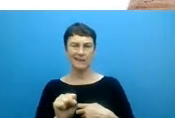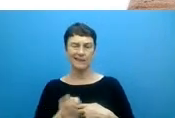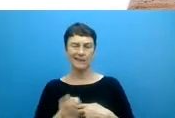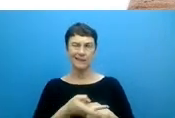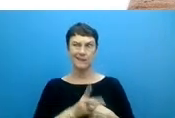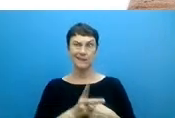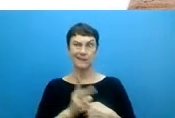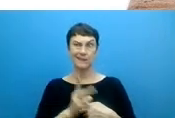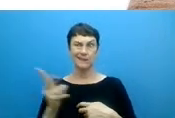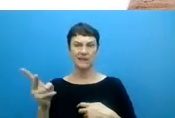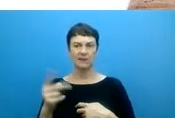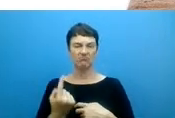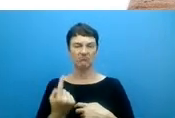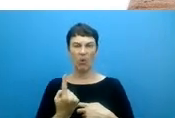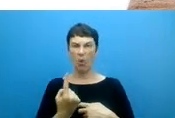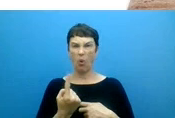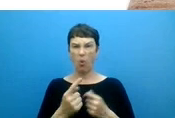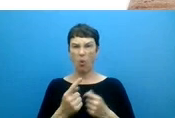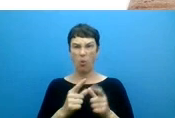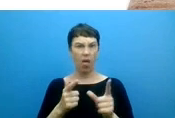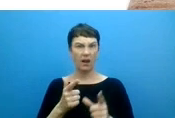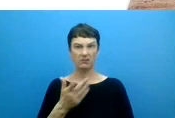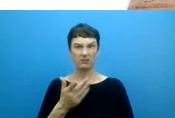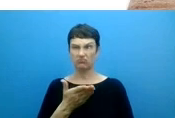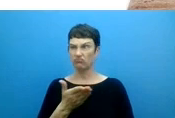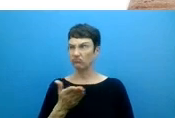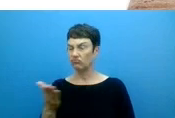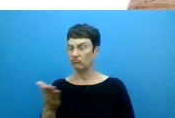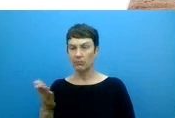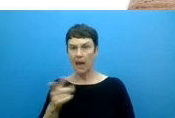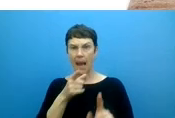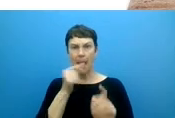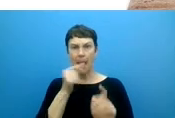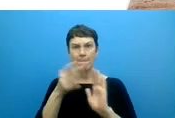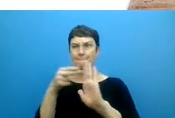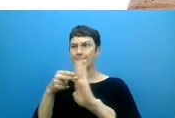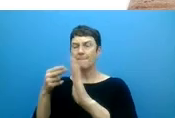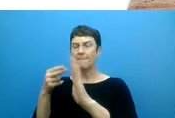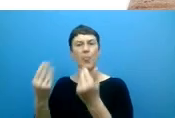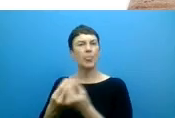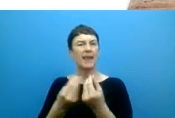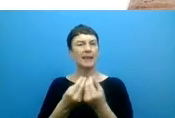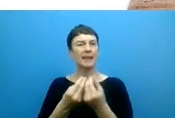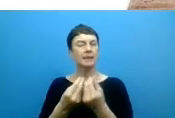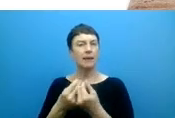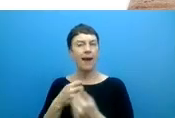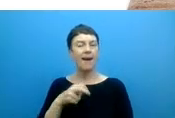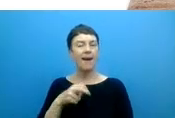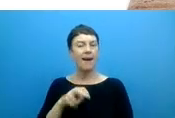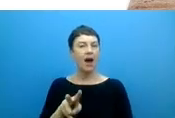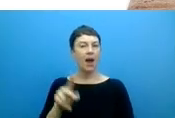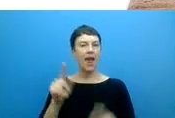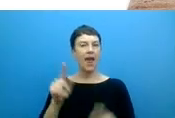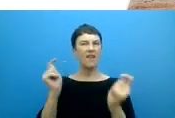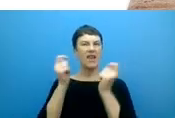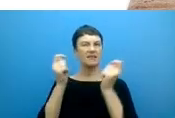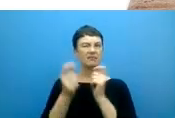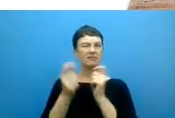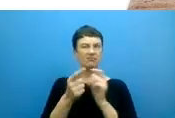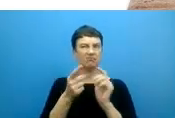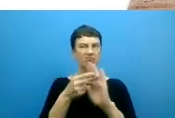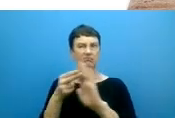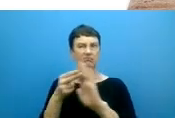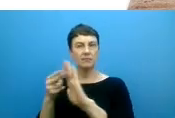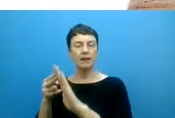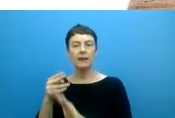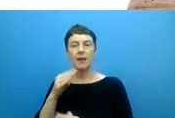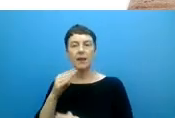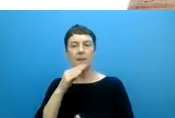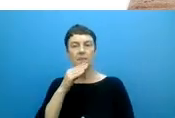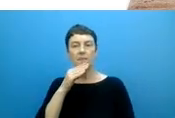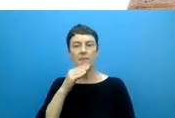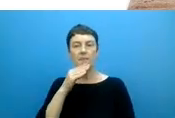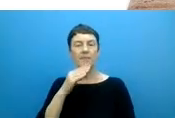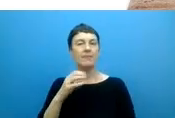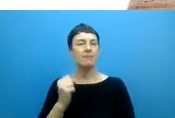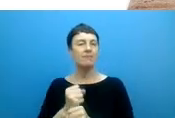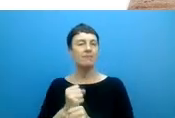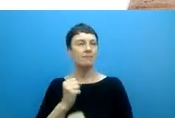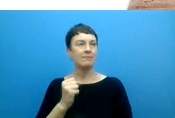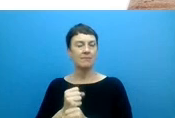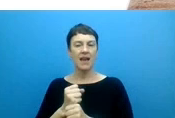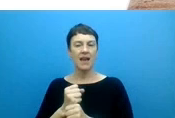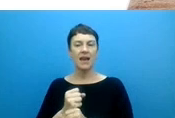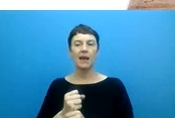of monolingual still. And what this subconsciously does, it shapes the standard of belonging and the expectation around who